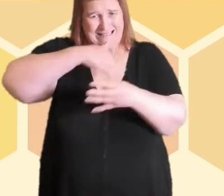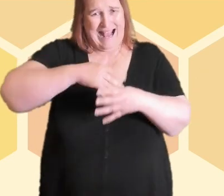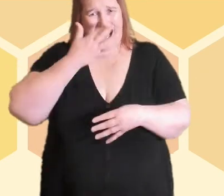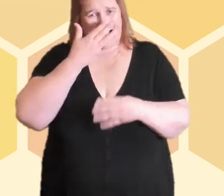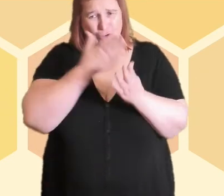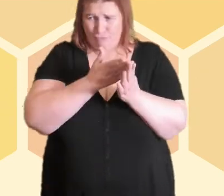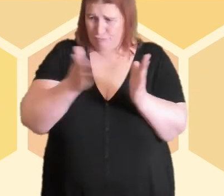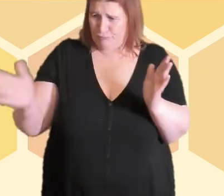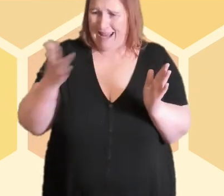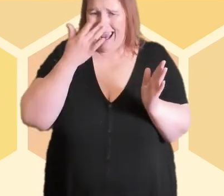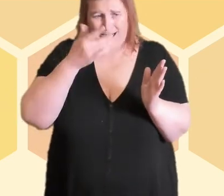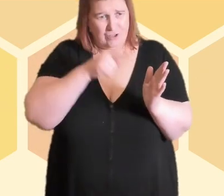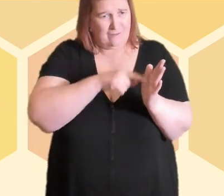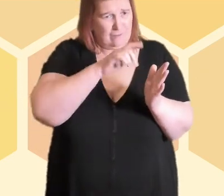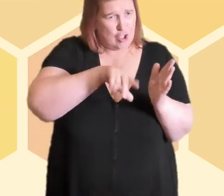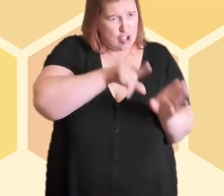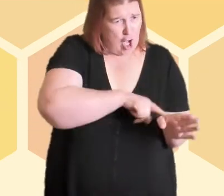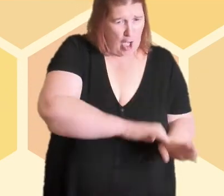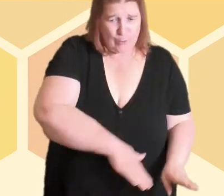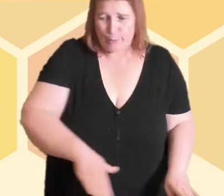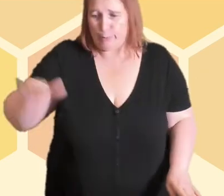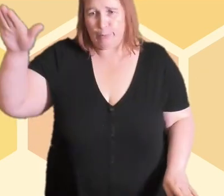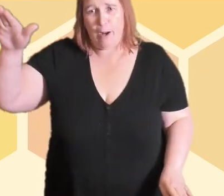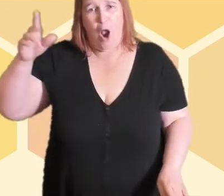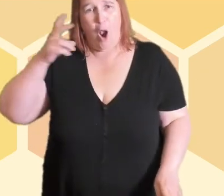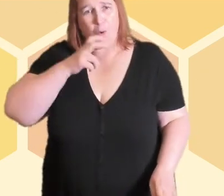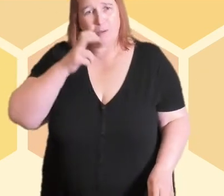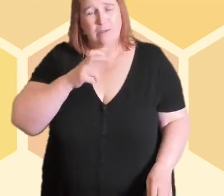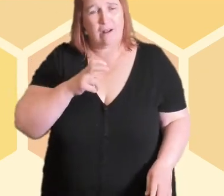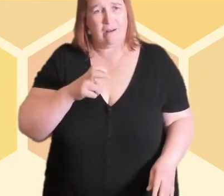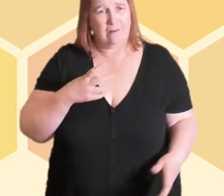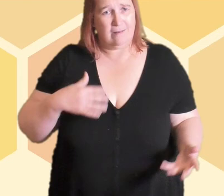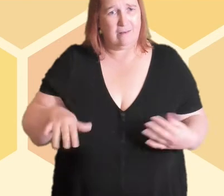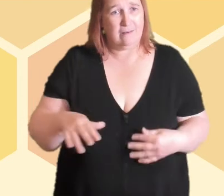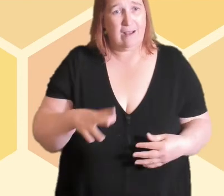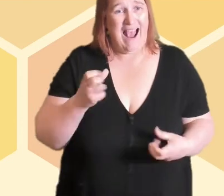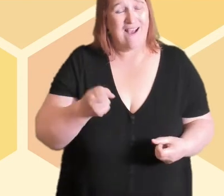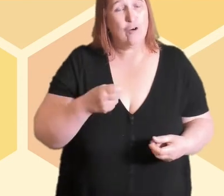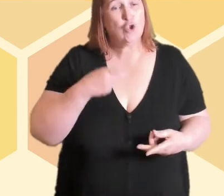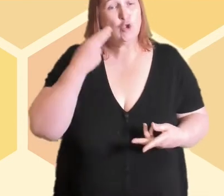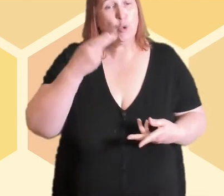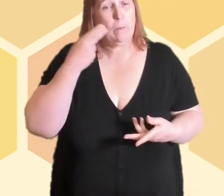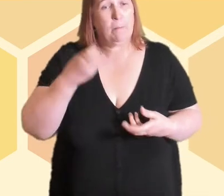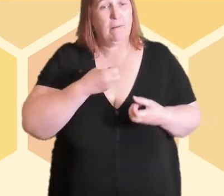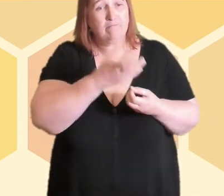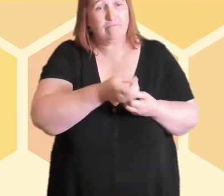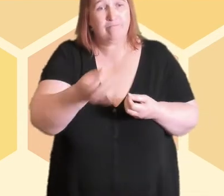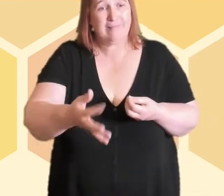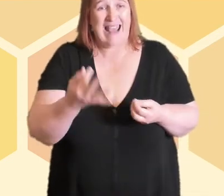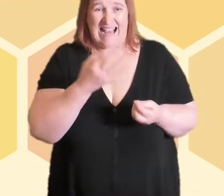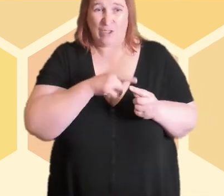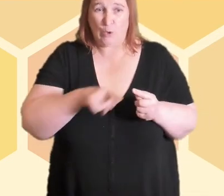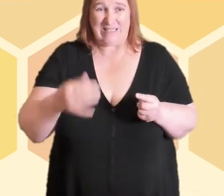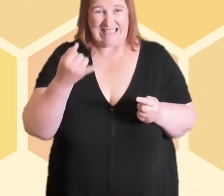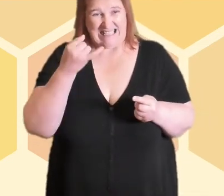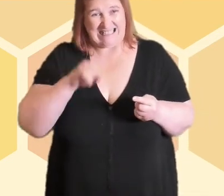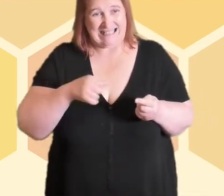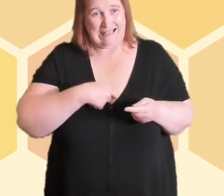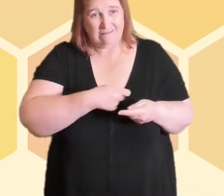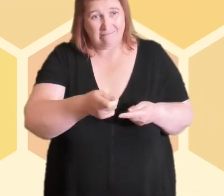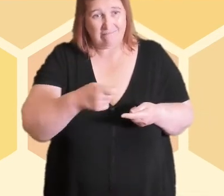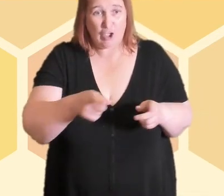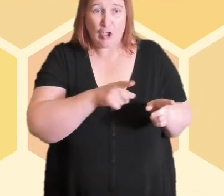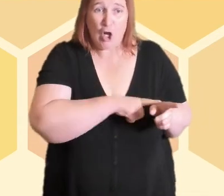Baptist Church in Plymouth is trying to do that. It hosts a soup run involving people from 18 to 60 years old, and a young